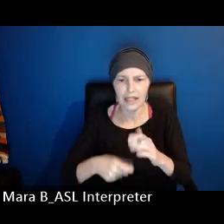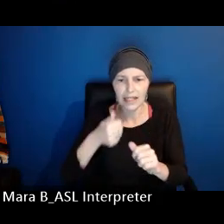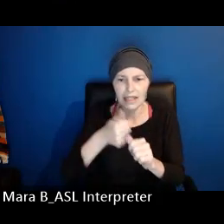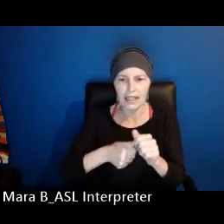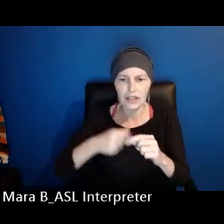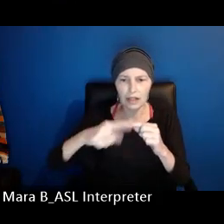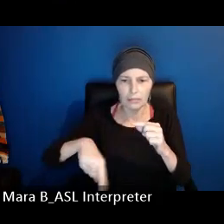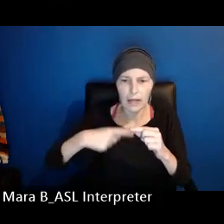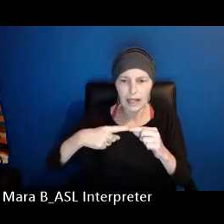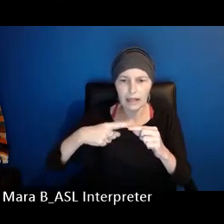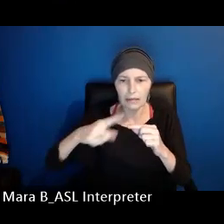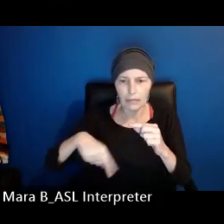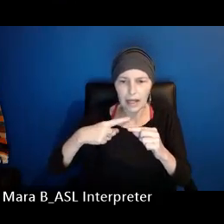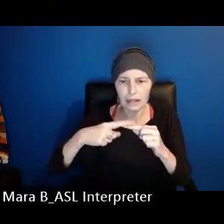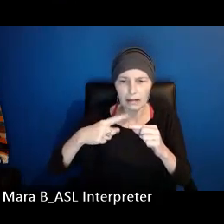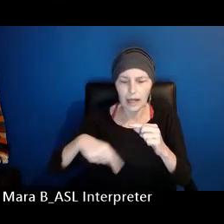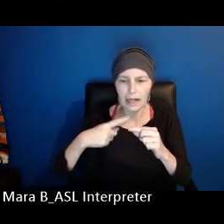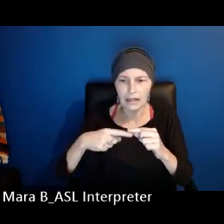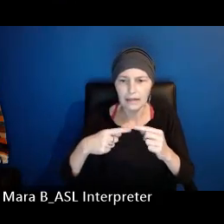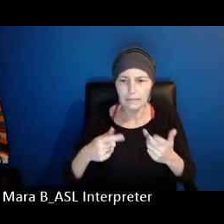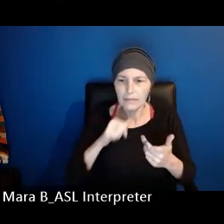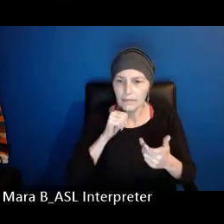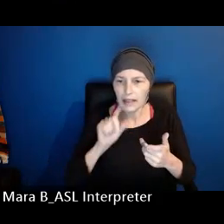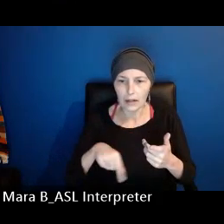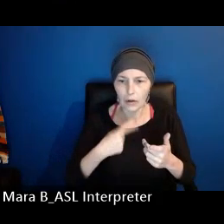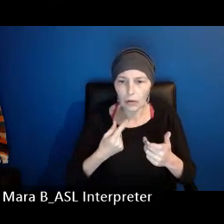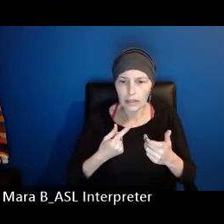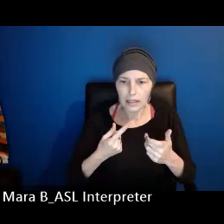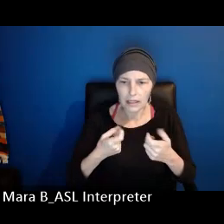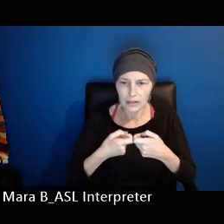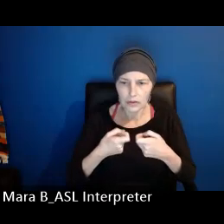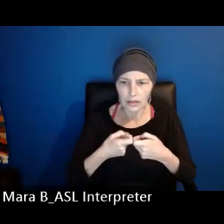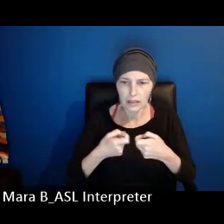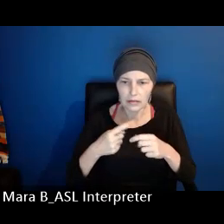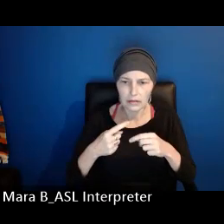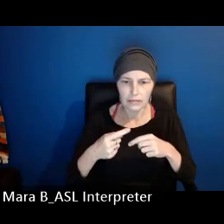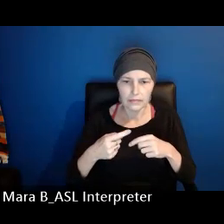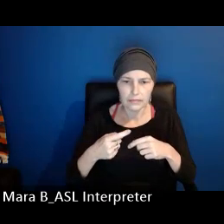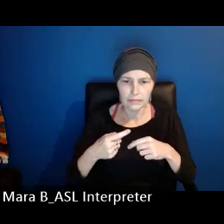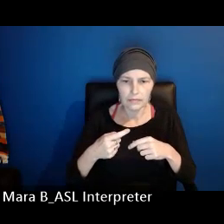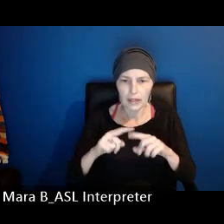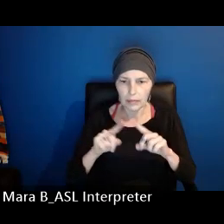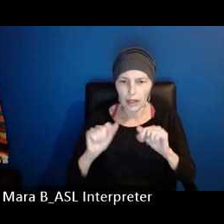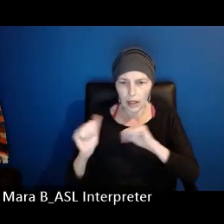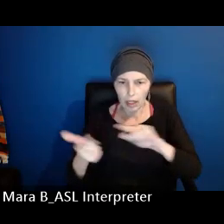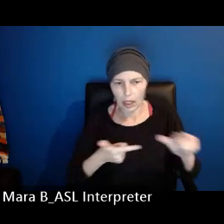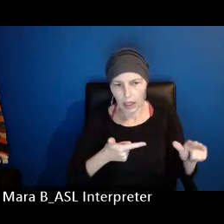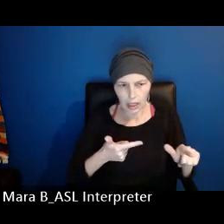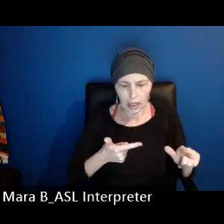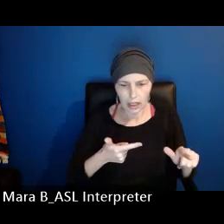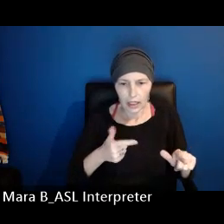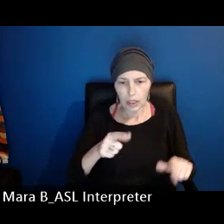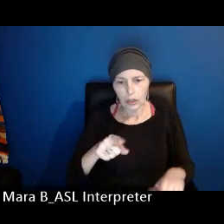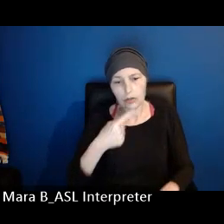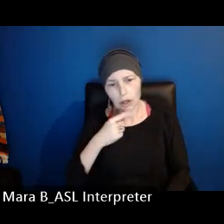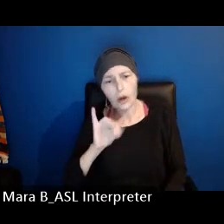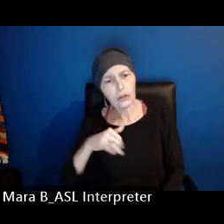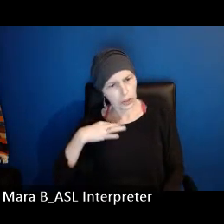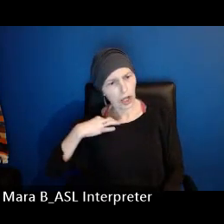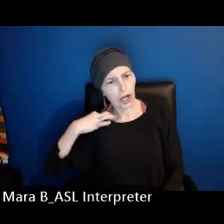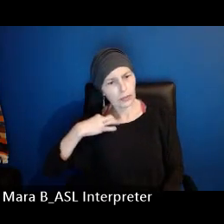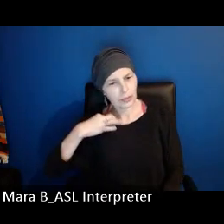all of us getting taxed per mile, not just electric vehicles. And this is the same thing. Right now, you guys say it's optional. We all know it's not optional. Right now, it's